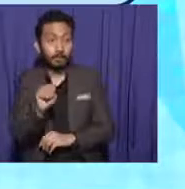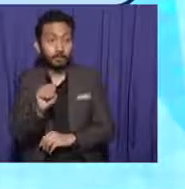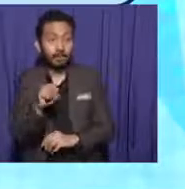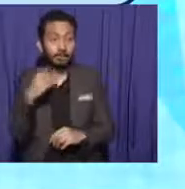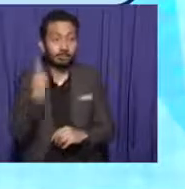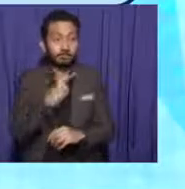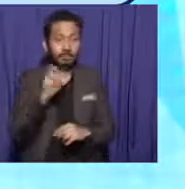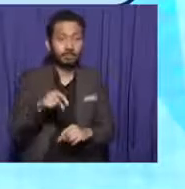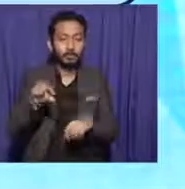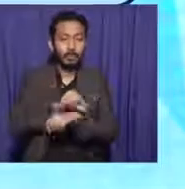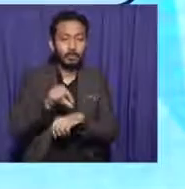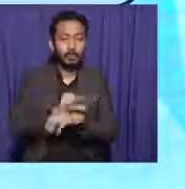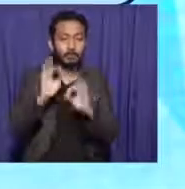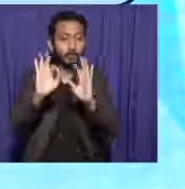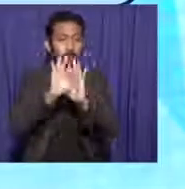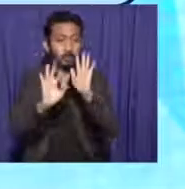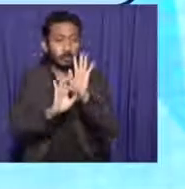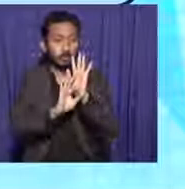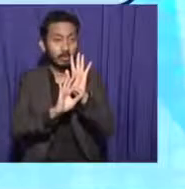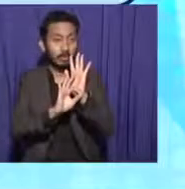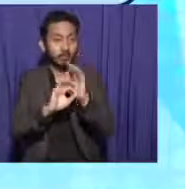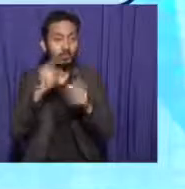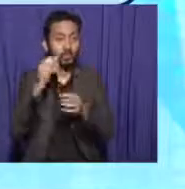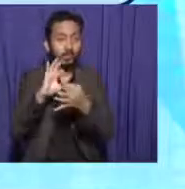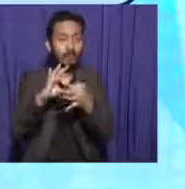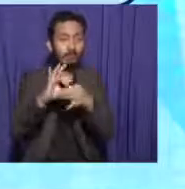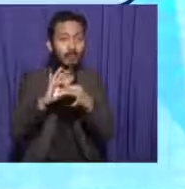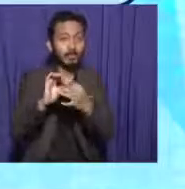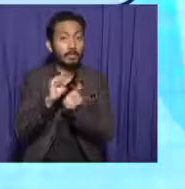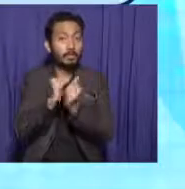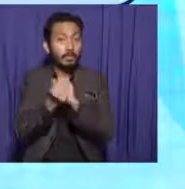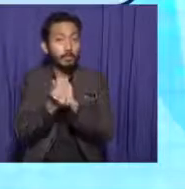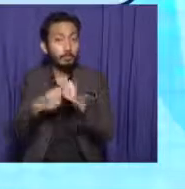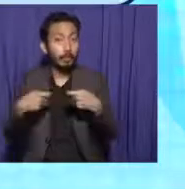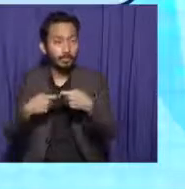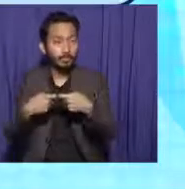formula of an alternating current through a resistor.